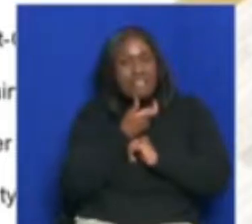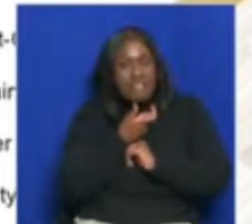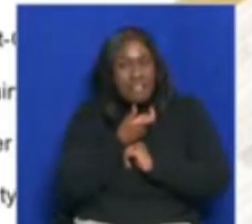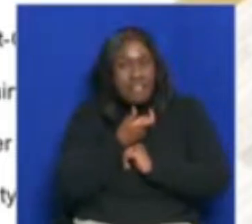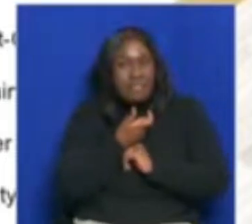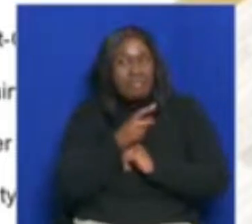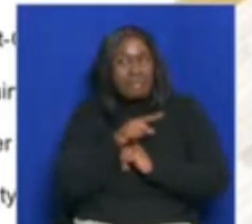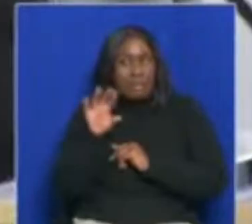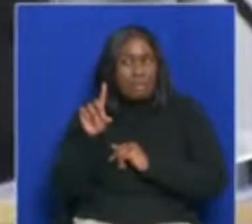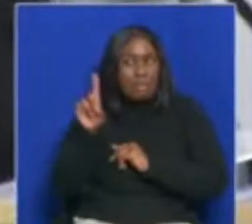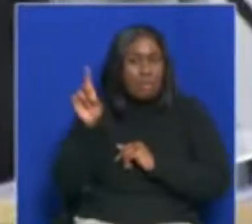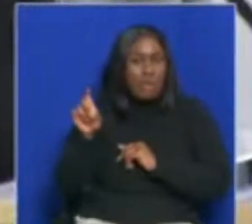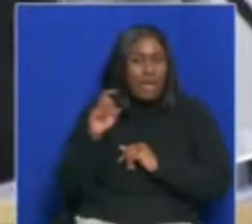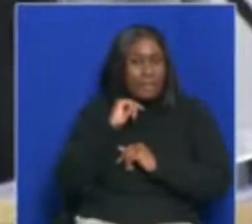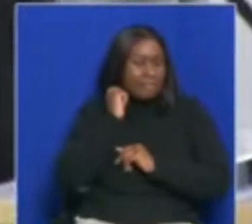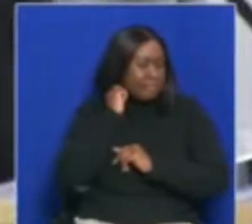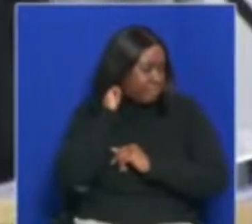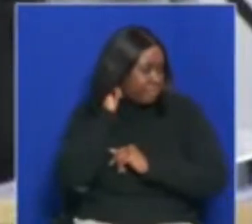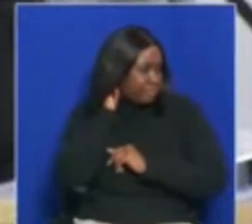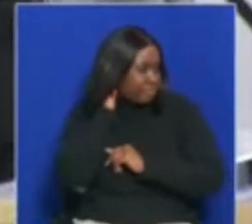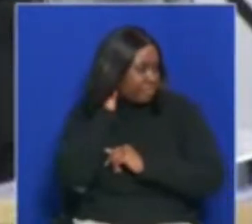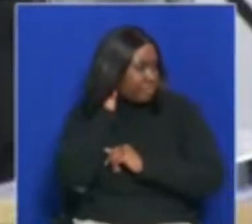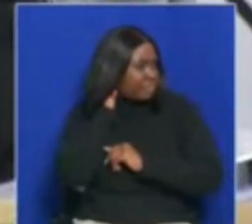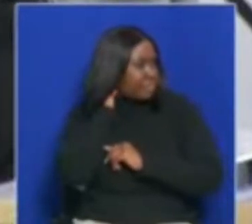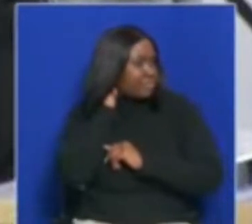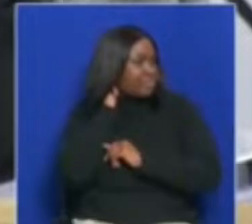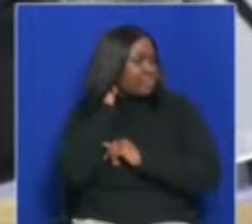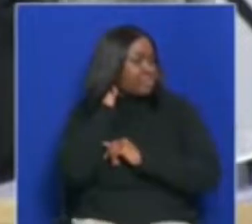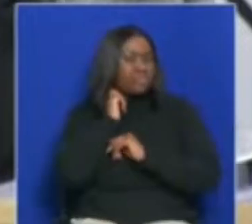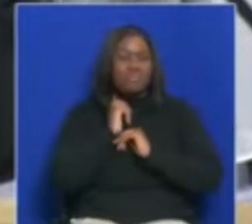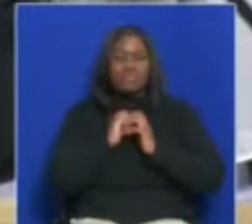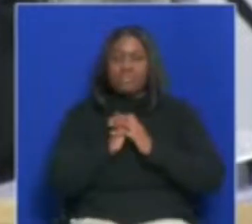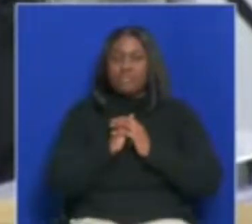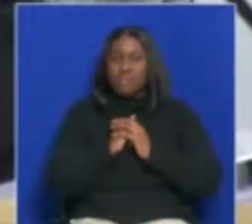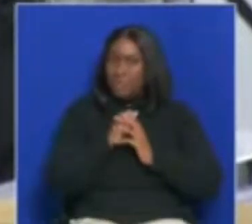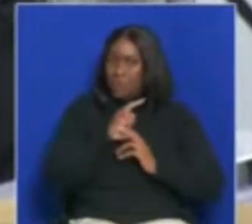Nyker why he put a 2.5 million hit on him.